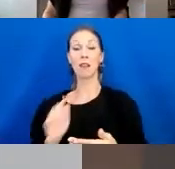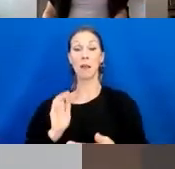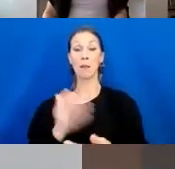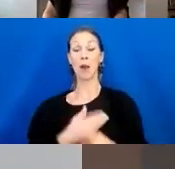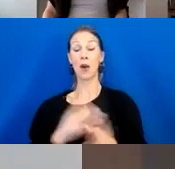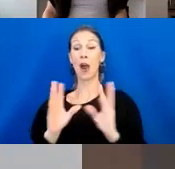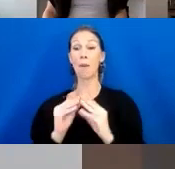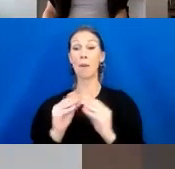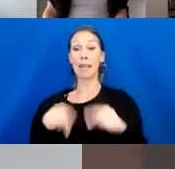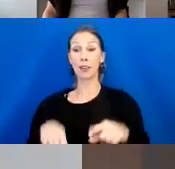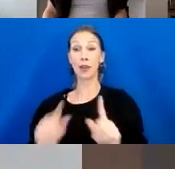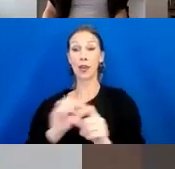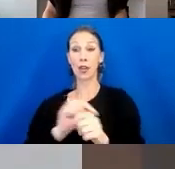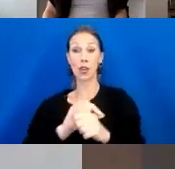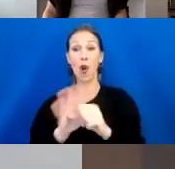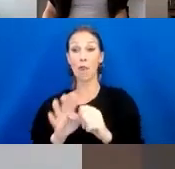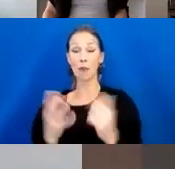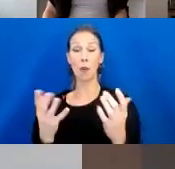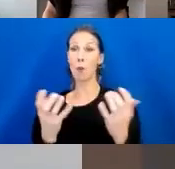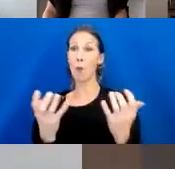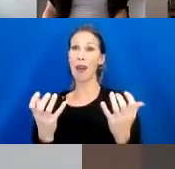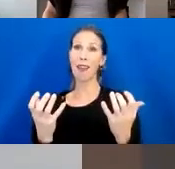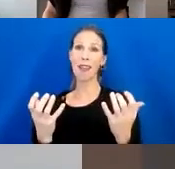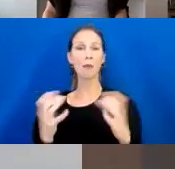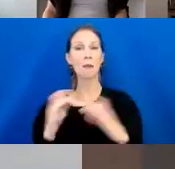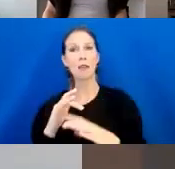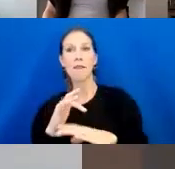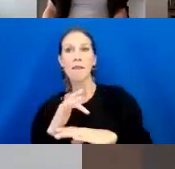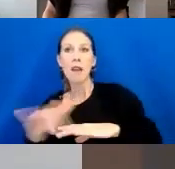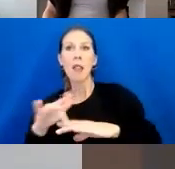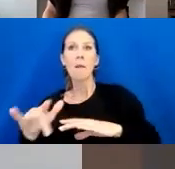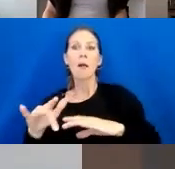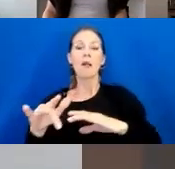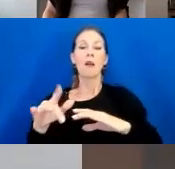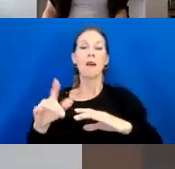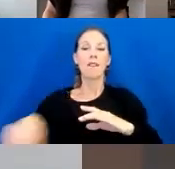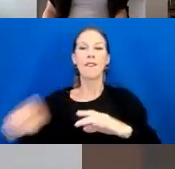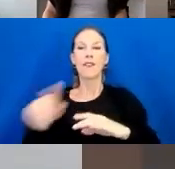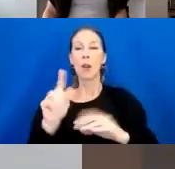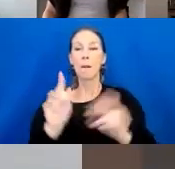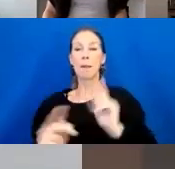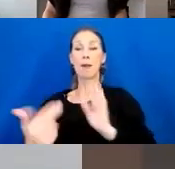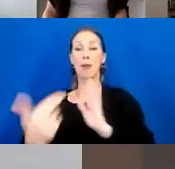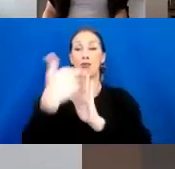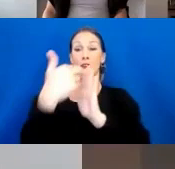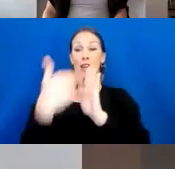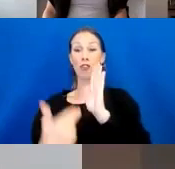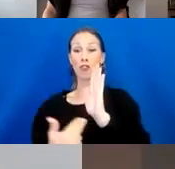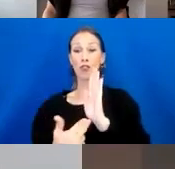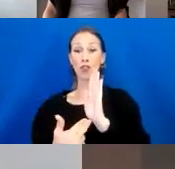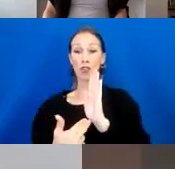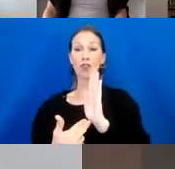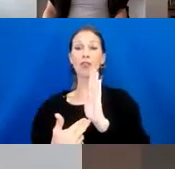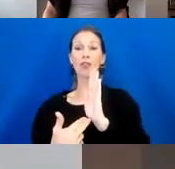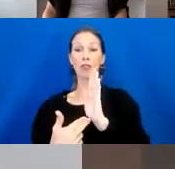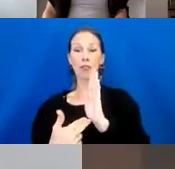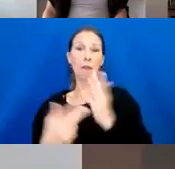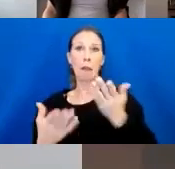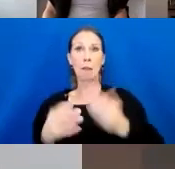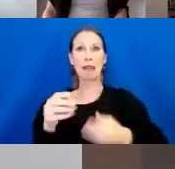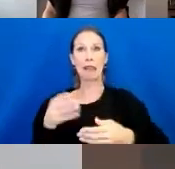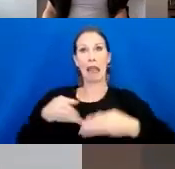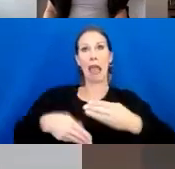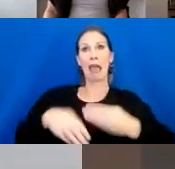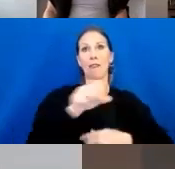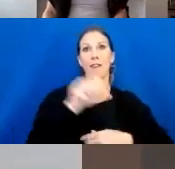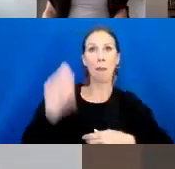this COVID time to be maximally available to registrants who end of semester, end of